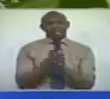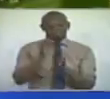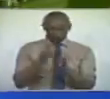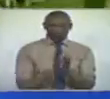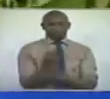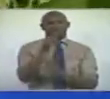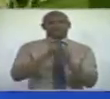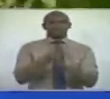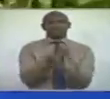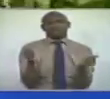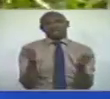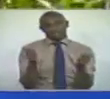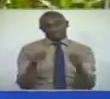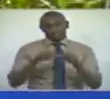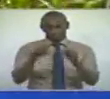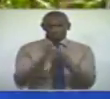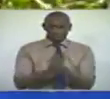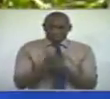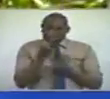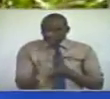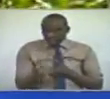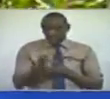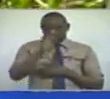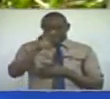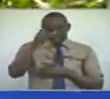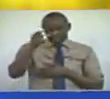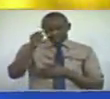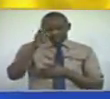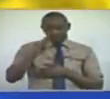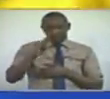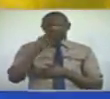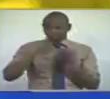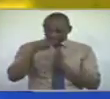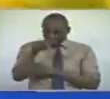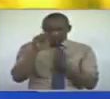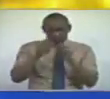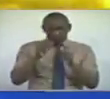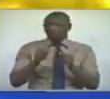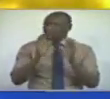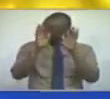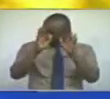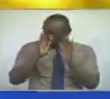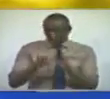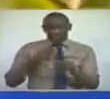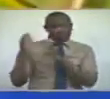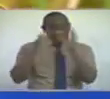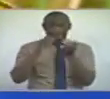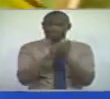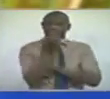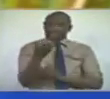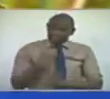produce food in a sustainable way. According to Esther Mosili, pulses can play an important role in climate change